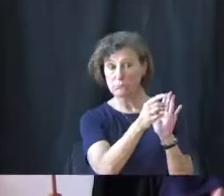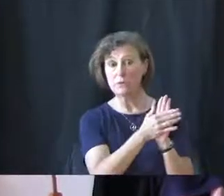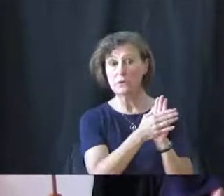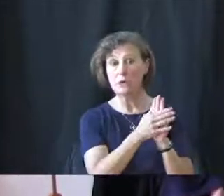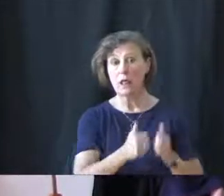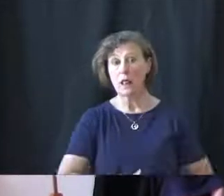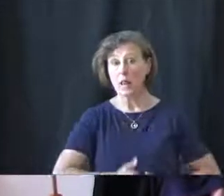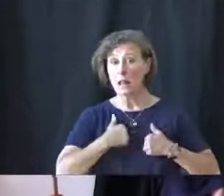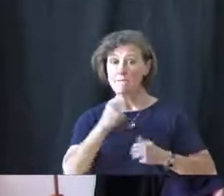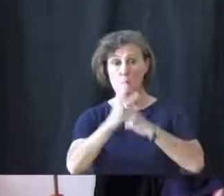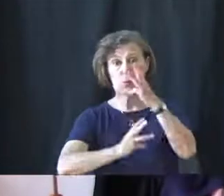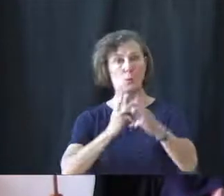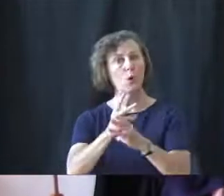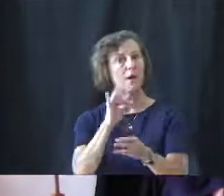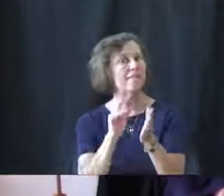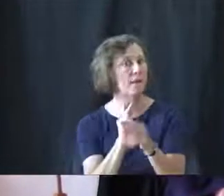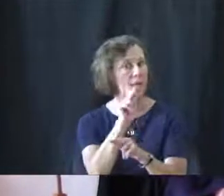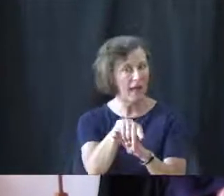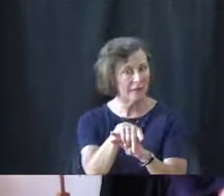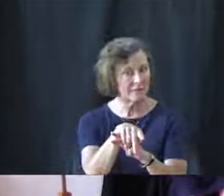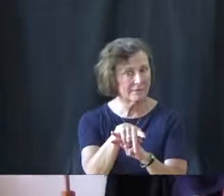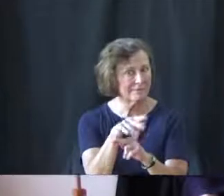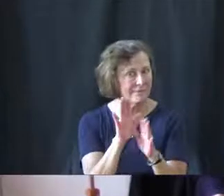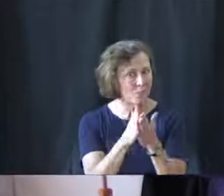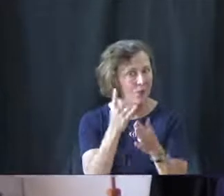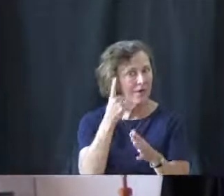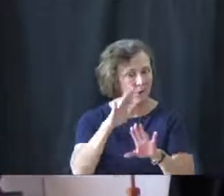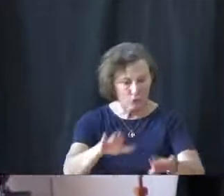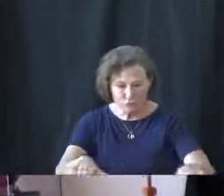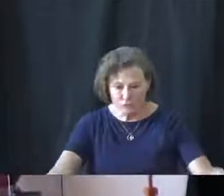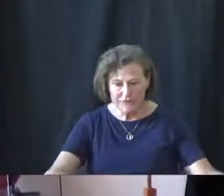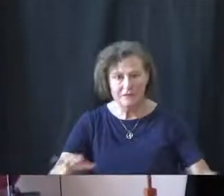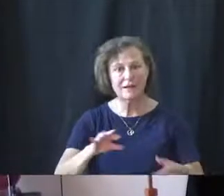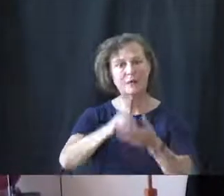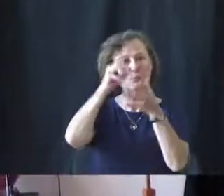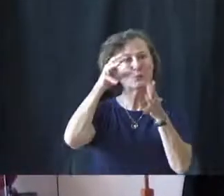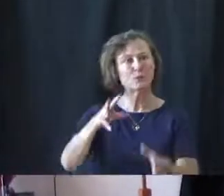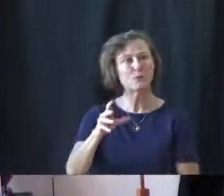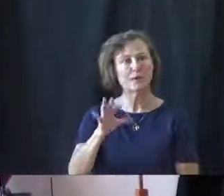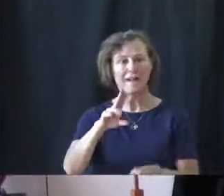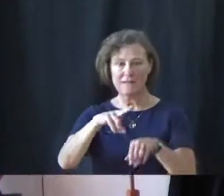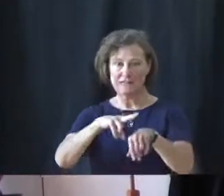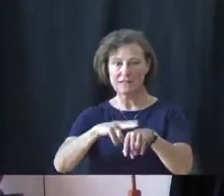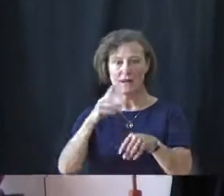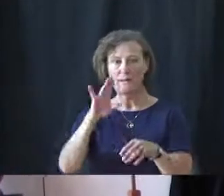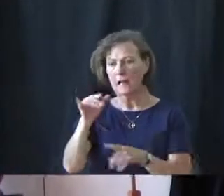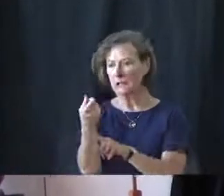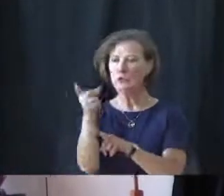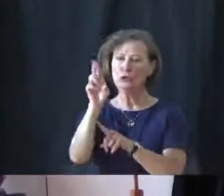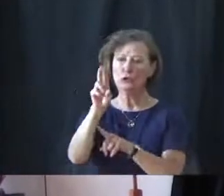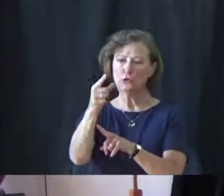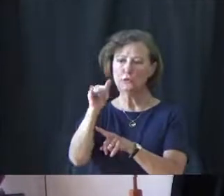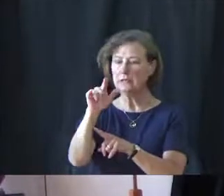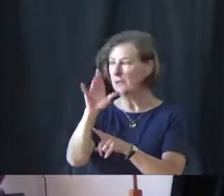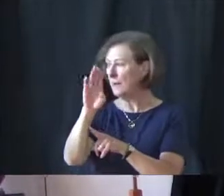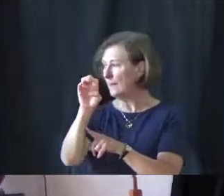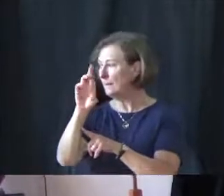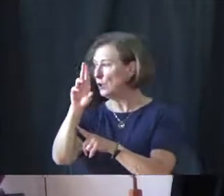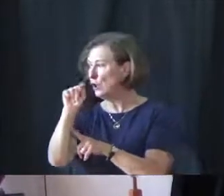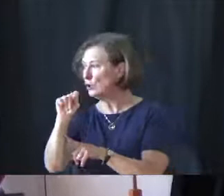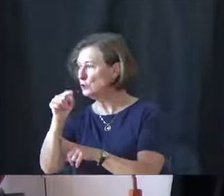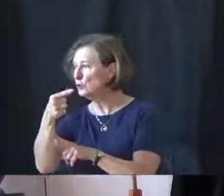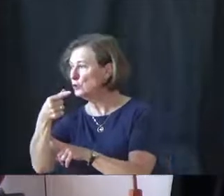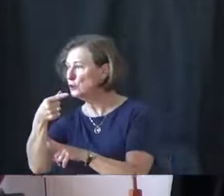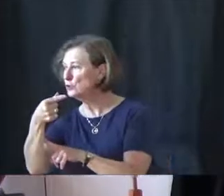Living World of Plants, a book for children and students of nature by Dr. Gilbert Grauman.